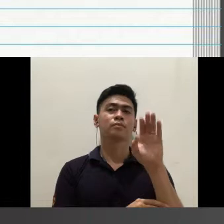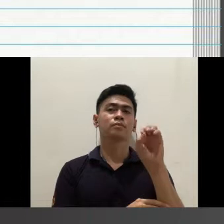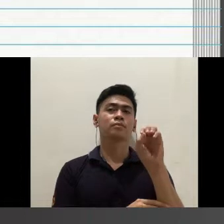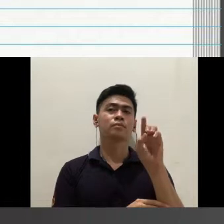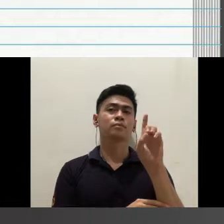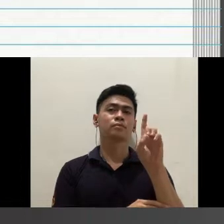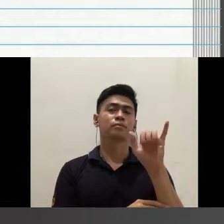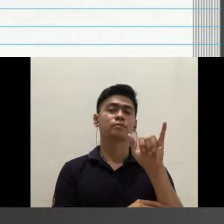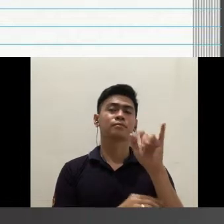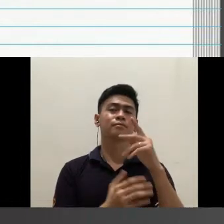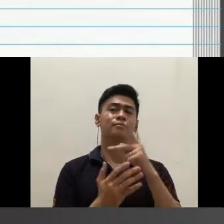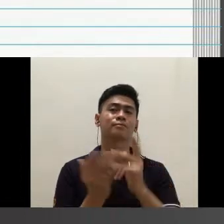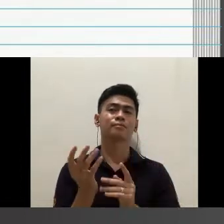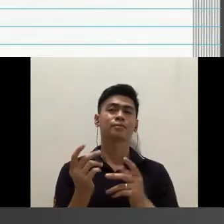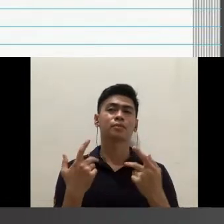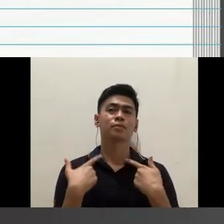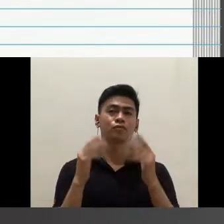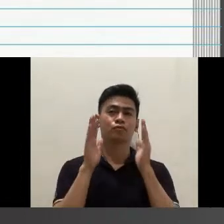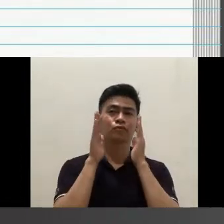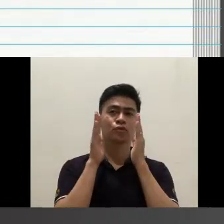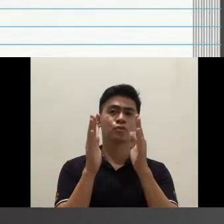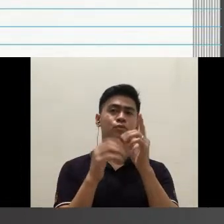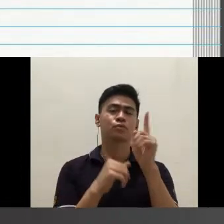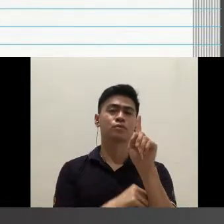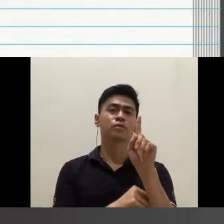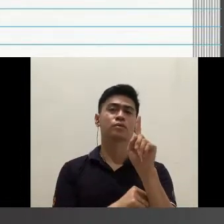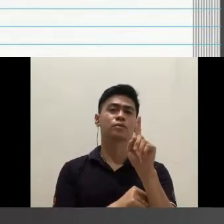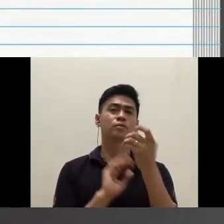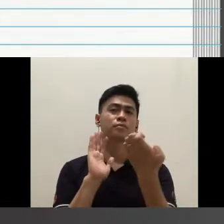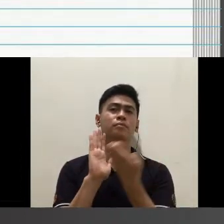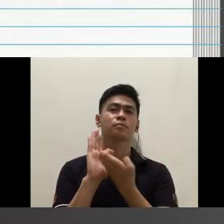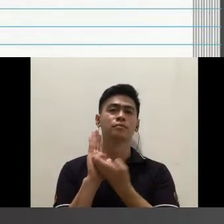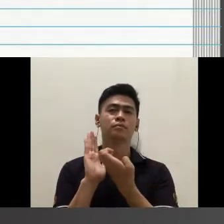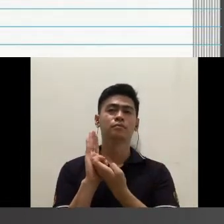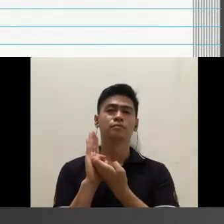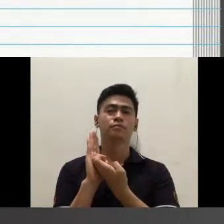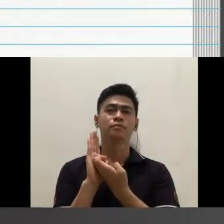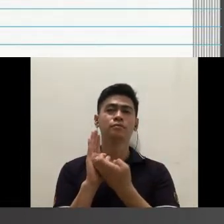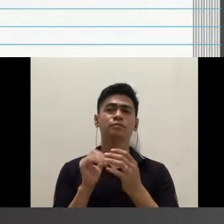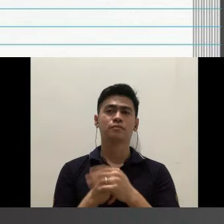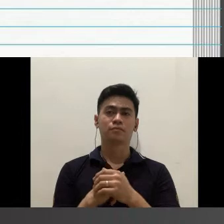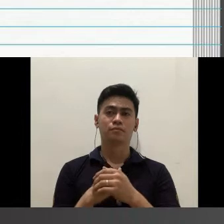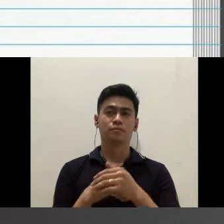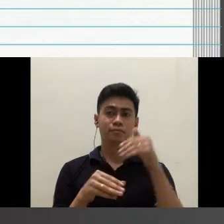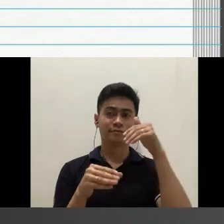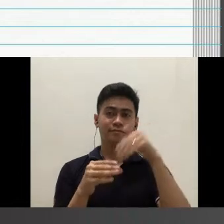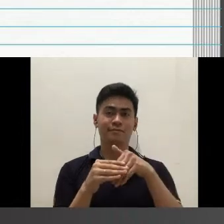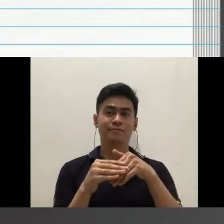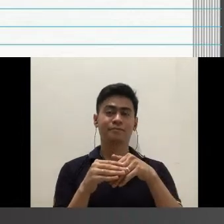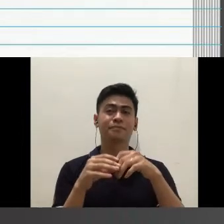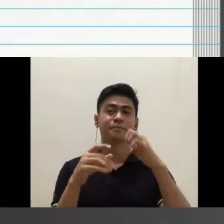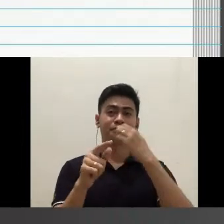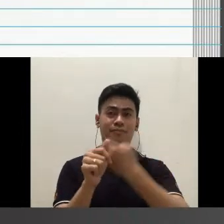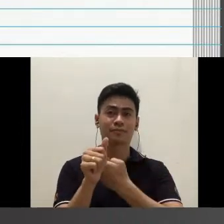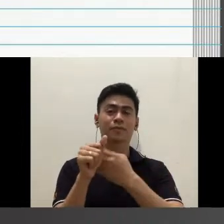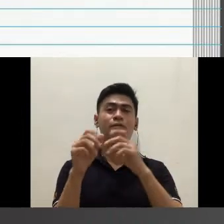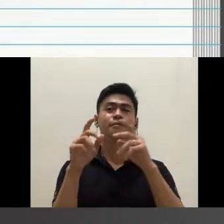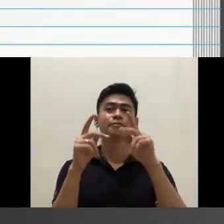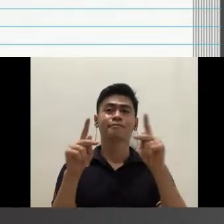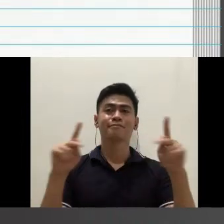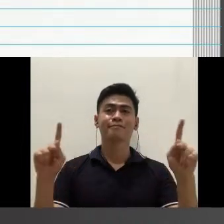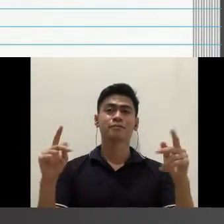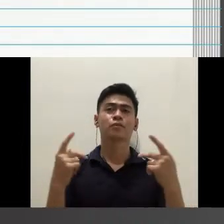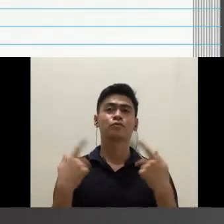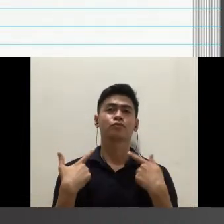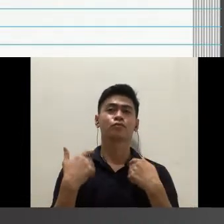or opinions. And the concluding paragraph, which restates and reinforces